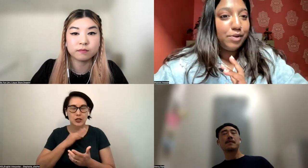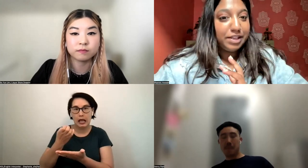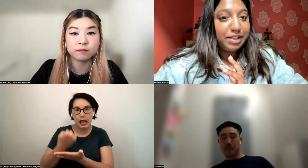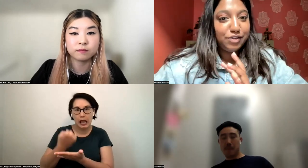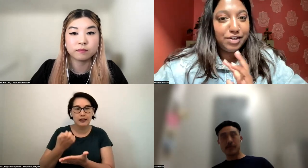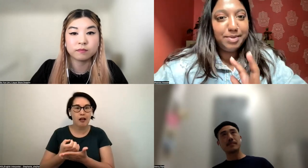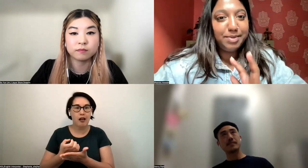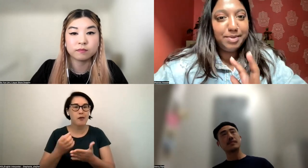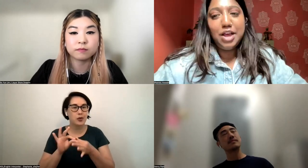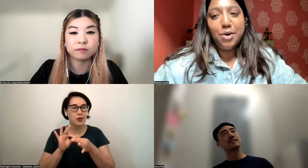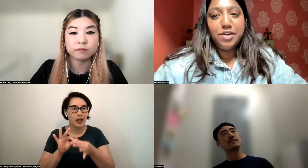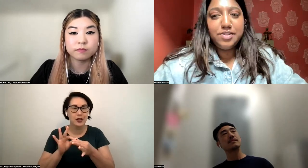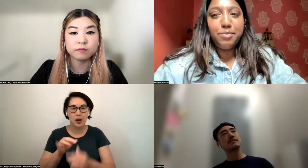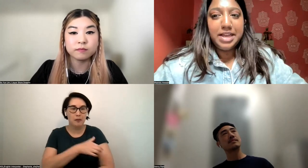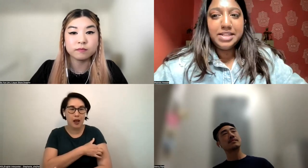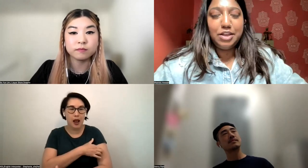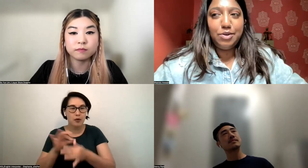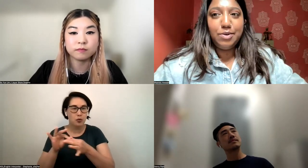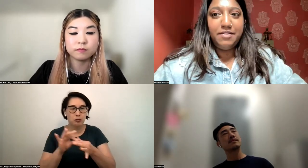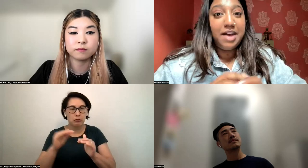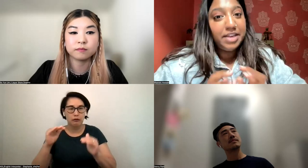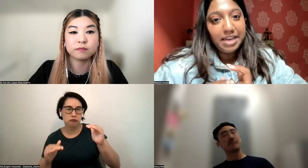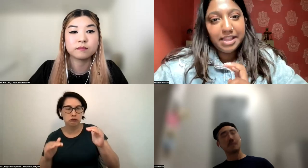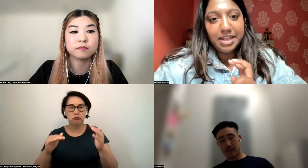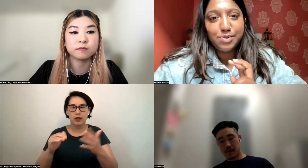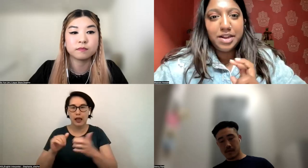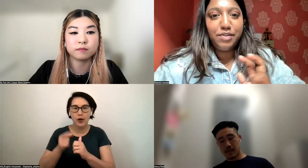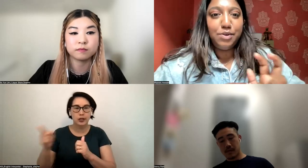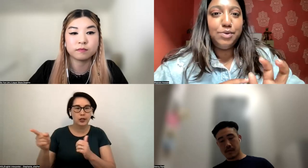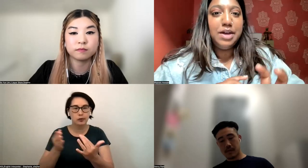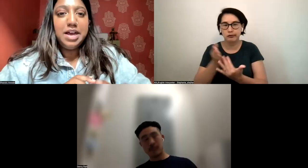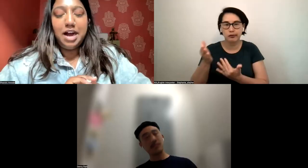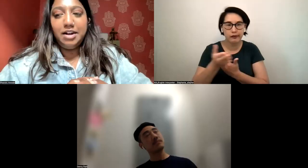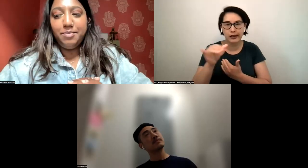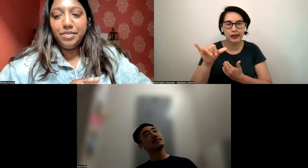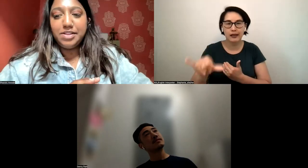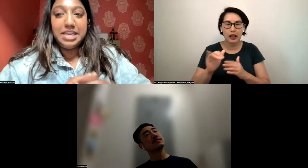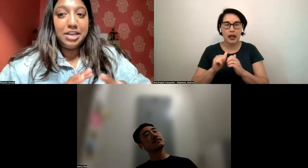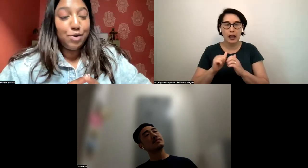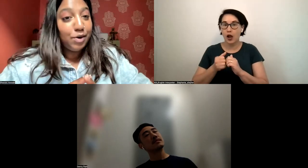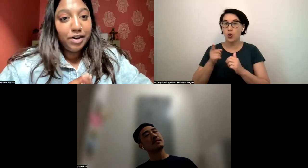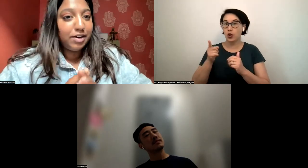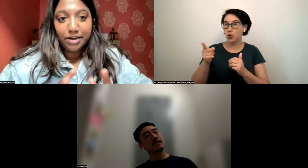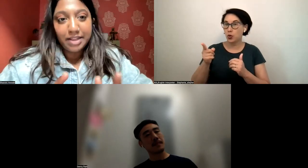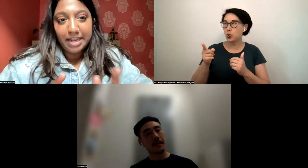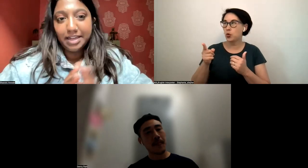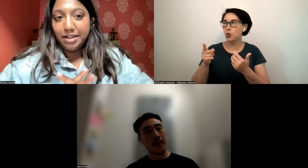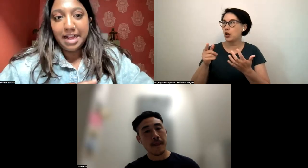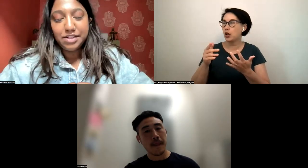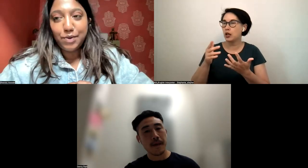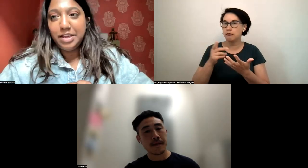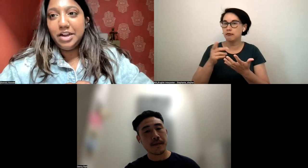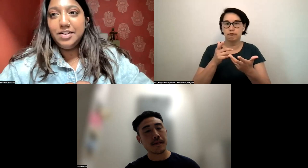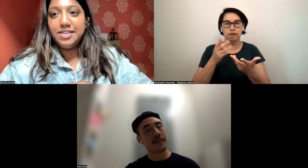power relationships what are some ways that you have navigated this what have you um seen in your like